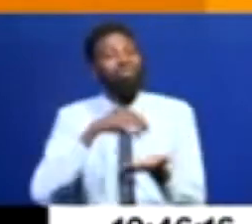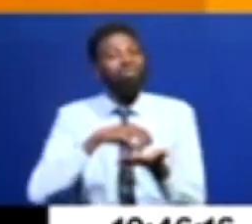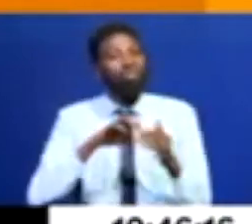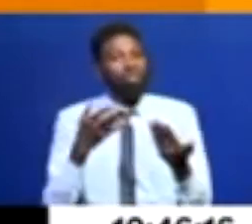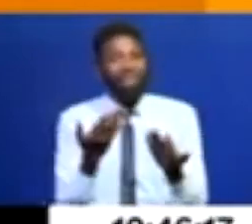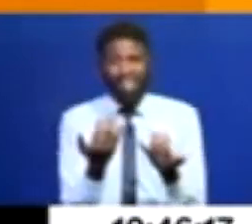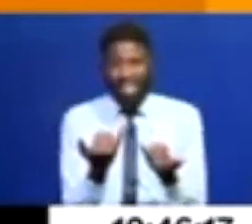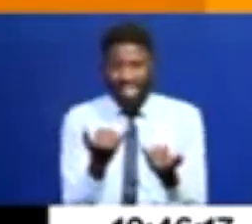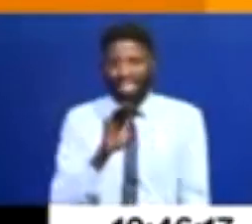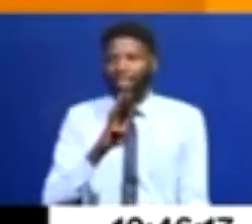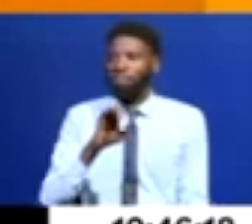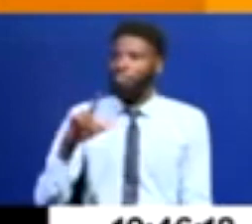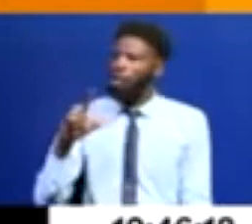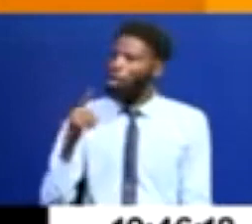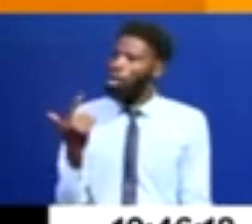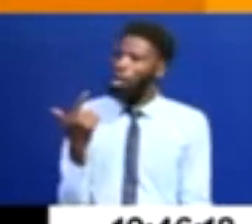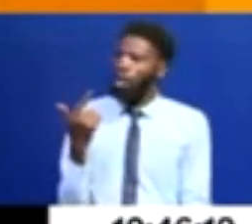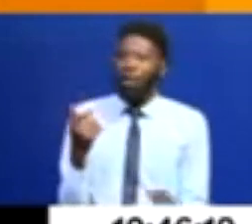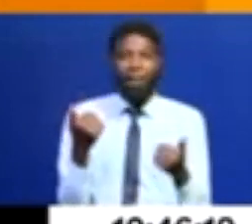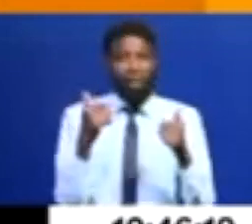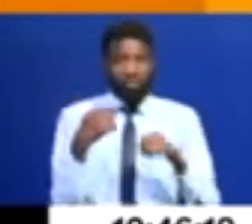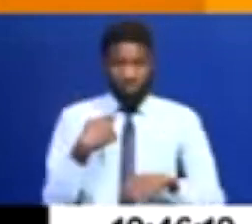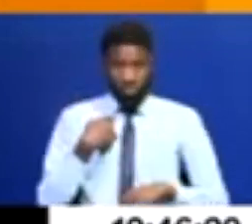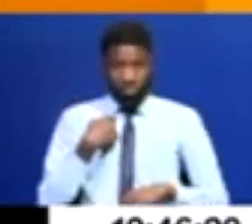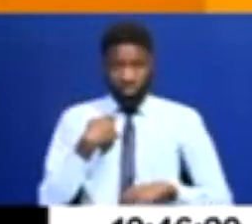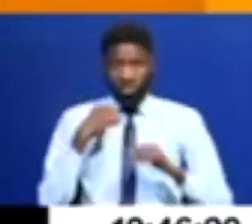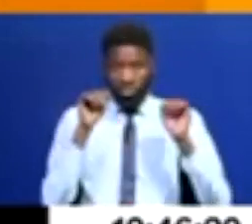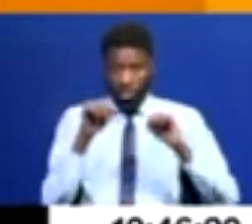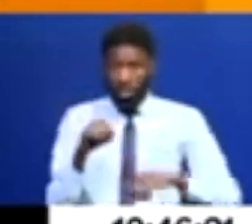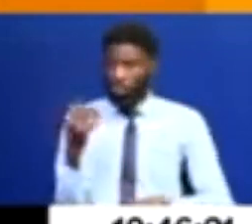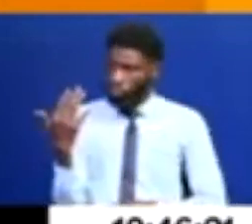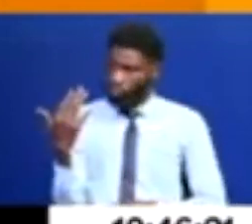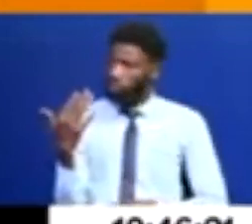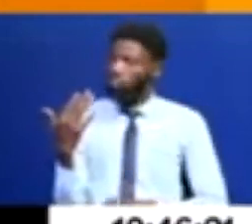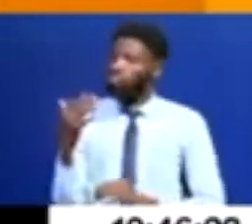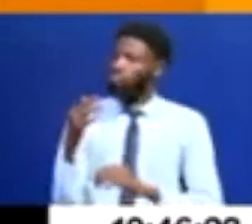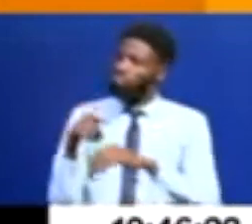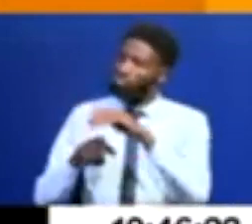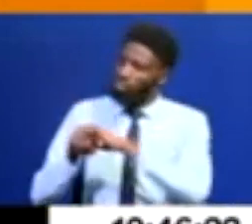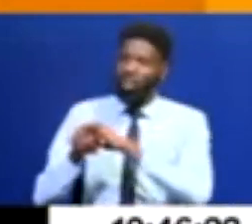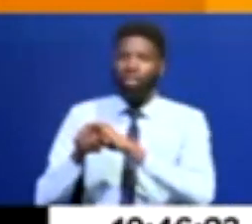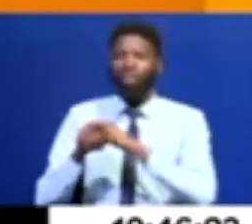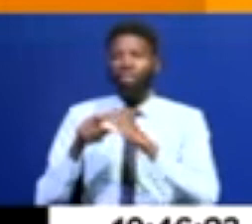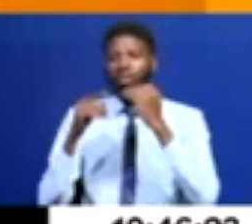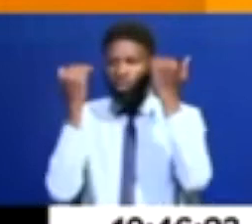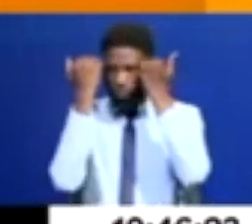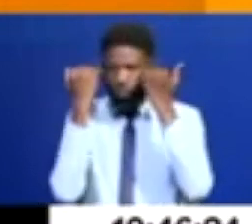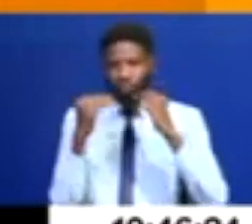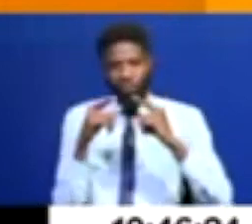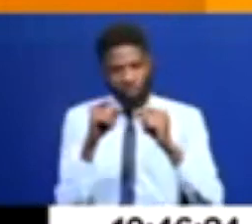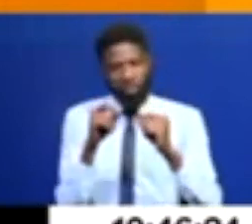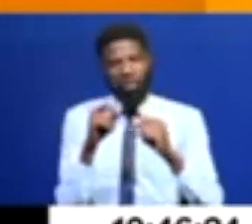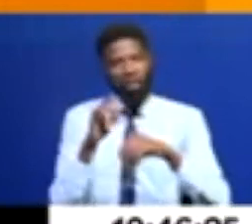is not a law, can I take this document to court and say that it is infringing